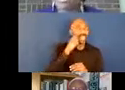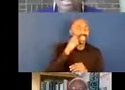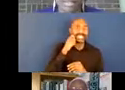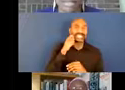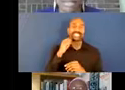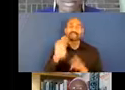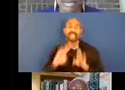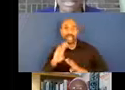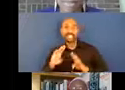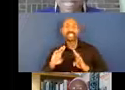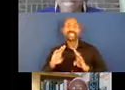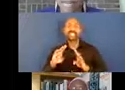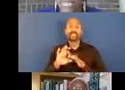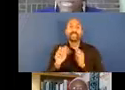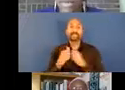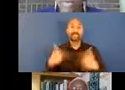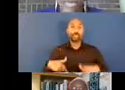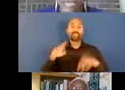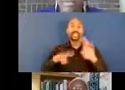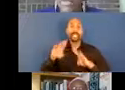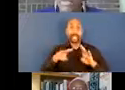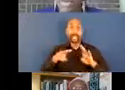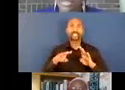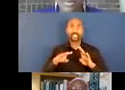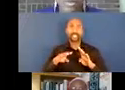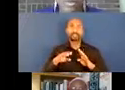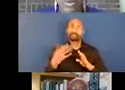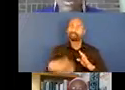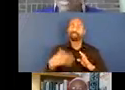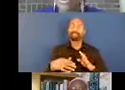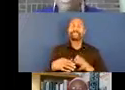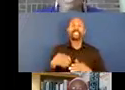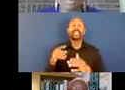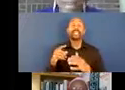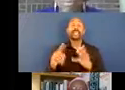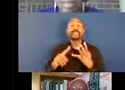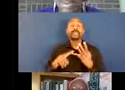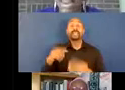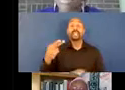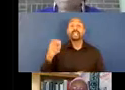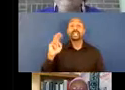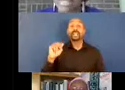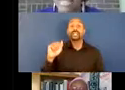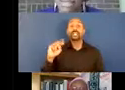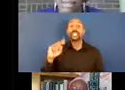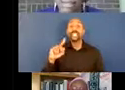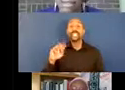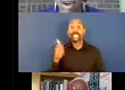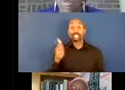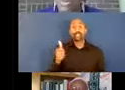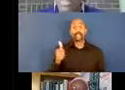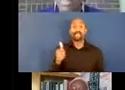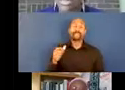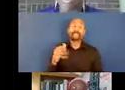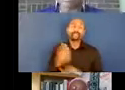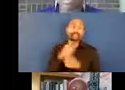Hernandez, a Spanish language and Latin American literature scholar who is an award-winning poet, reminded me that at its best, our